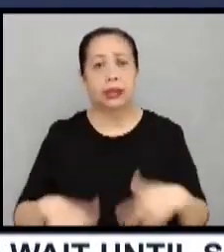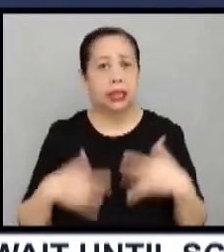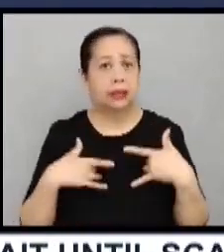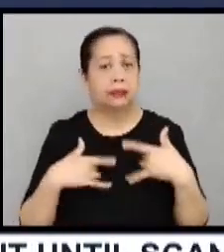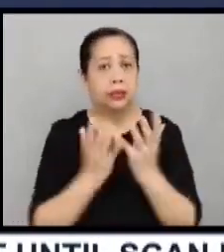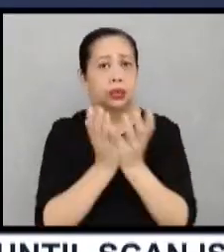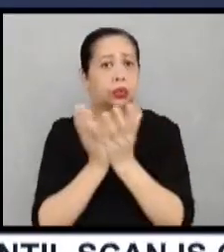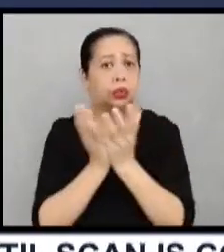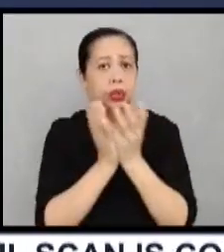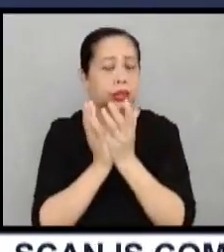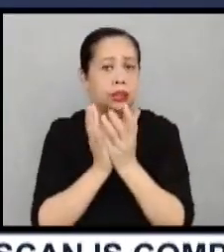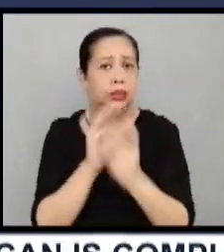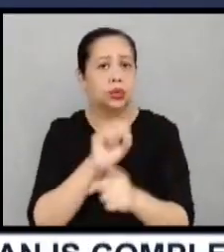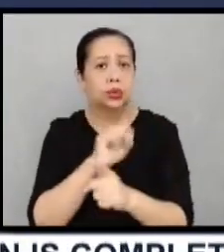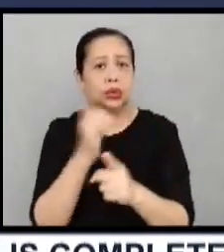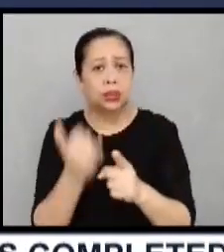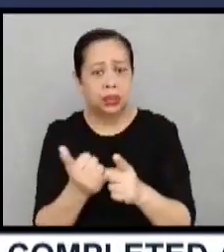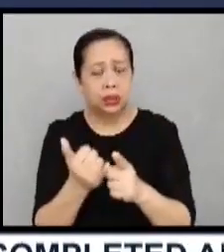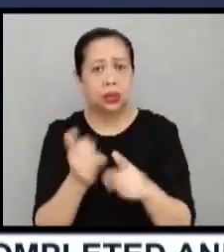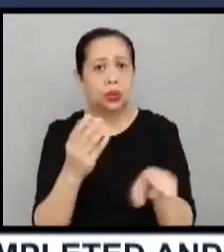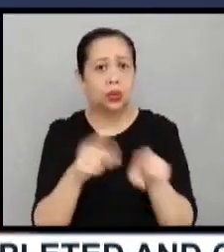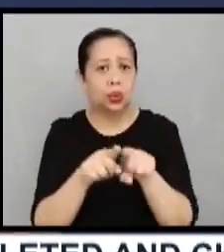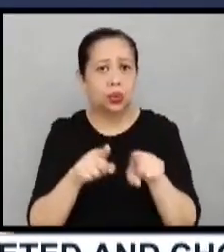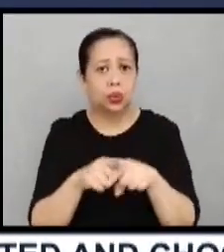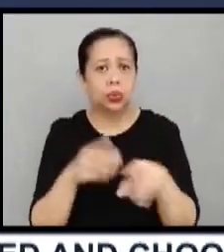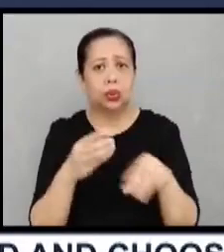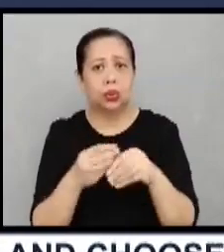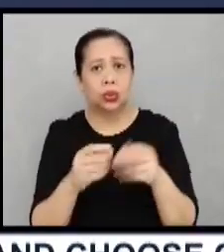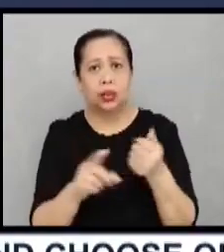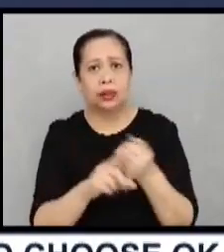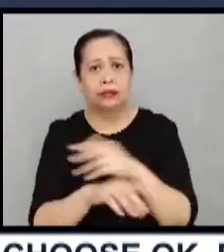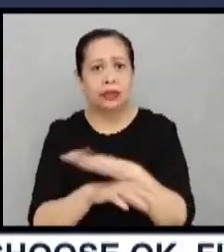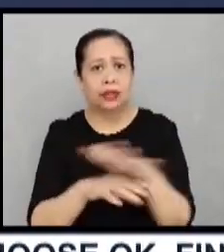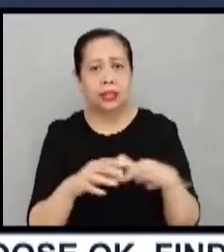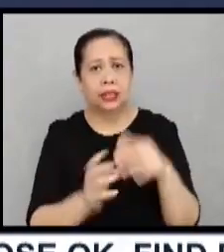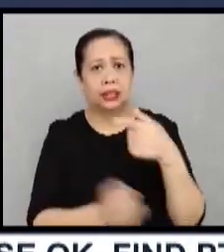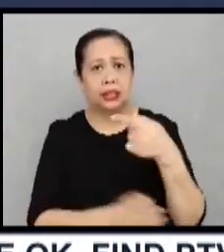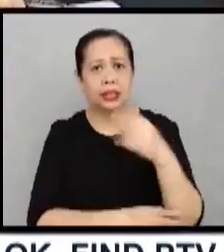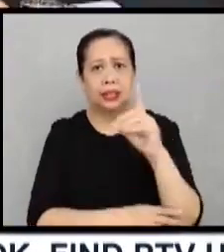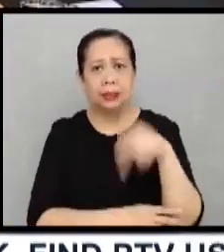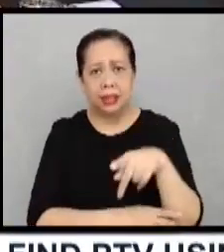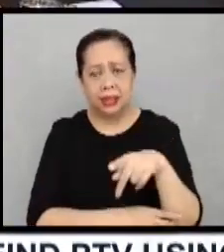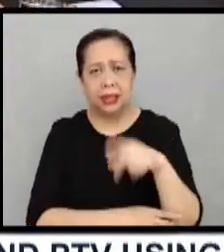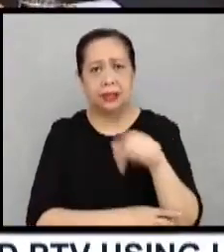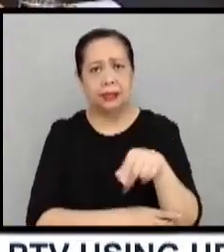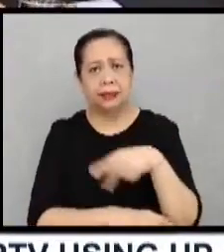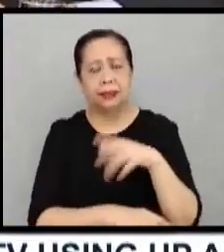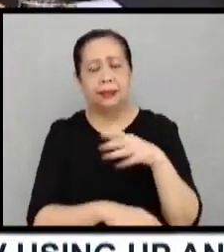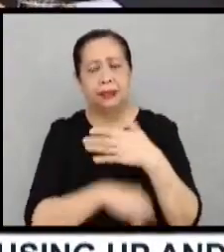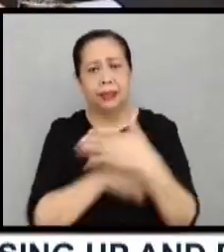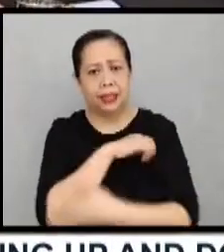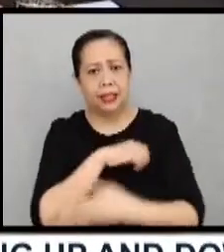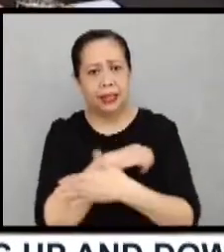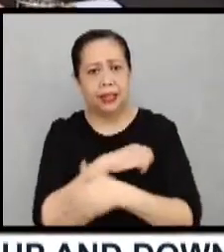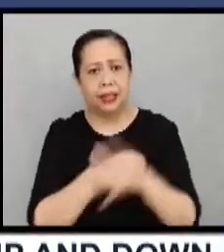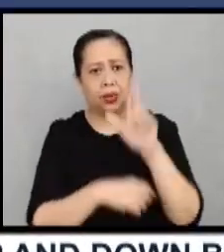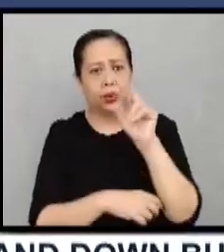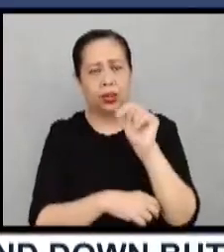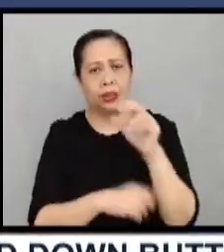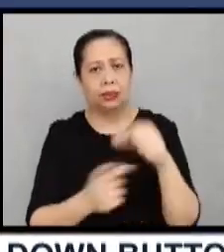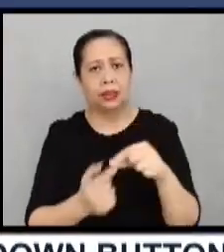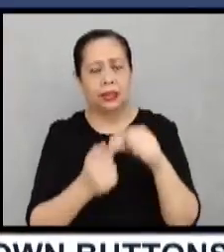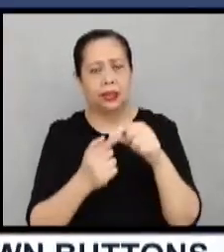and societies, and it's also affecting the GDP of this country. Ayon kay UN Special Envoy on